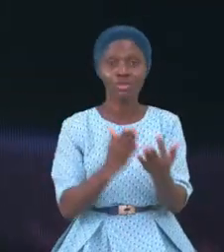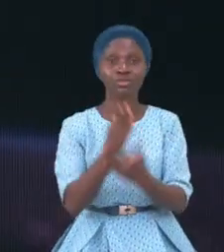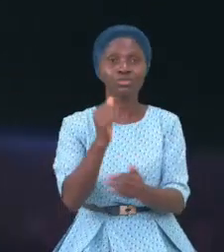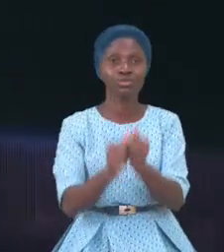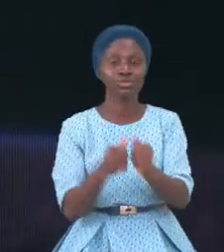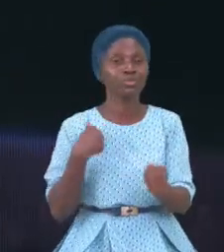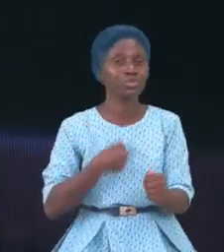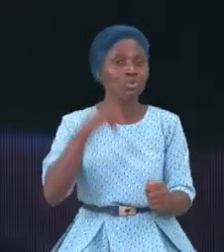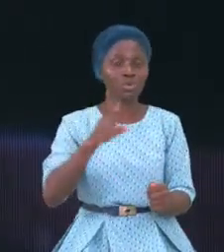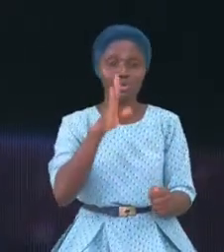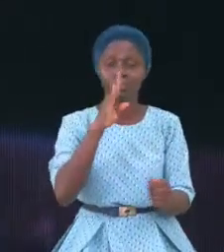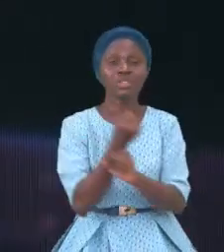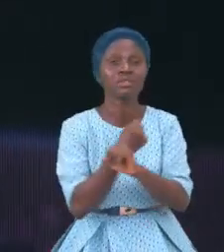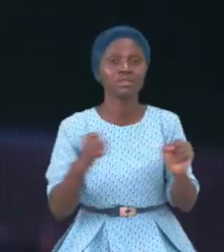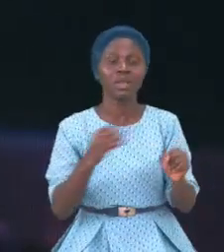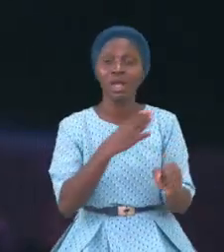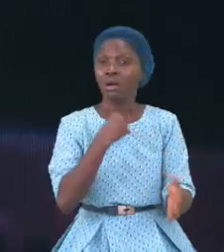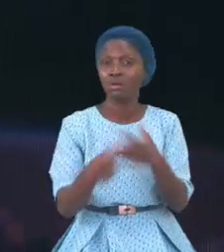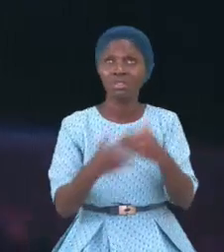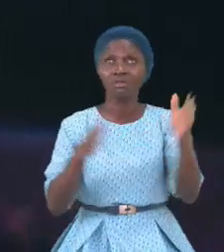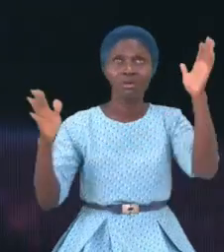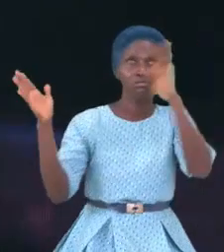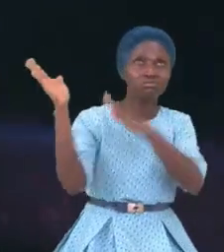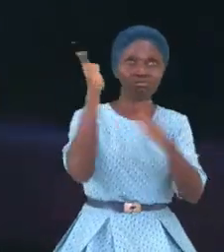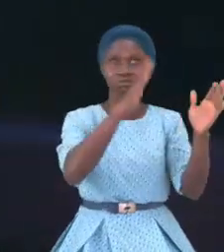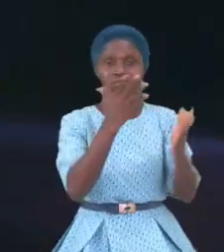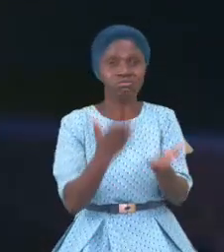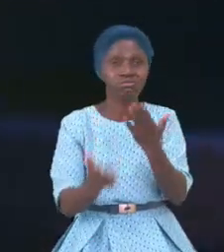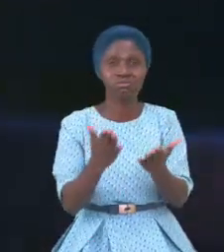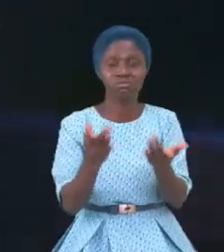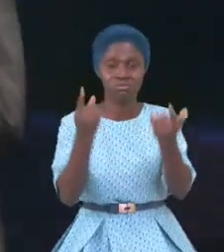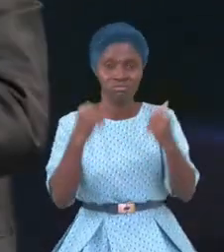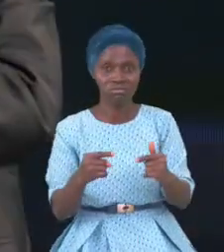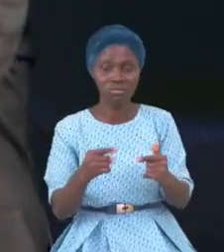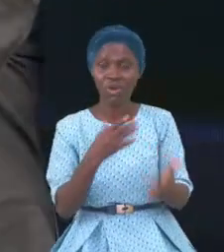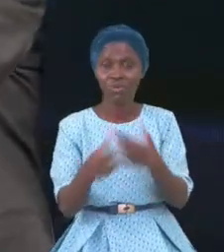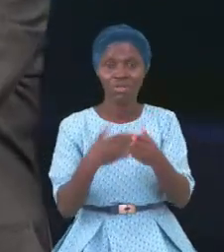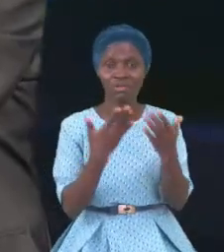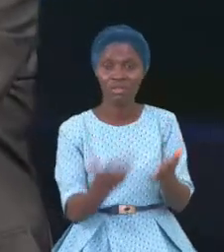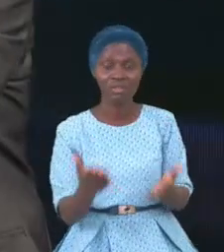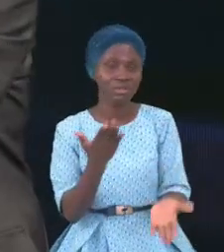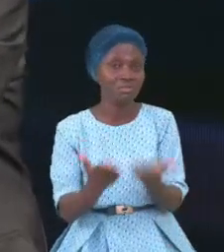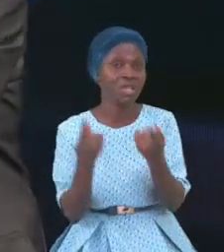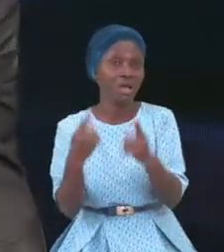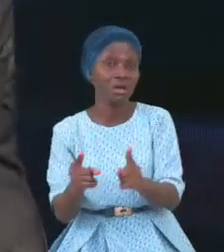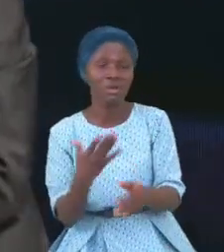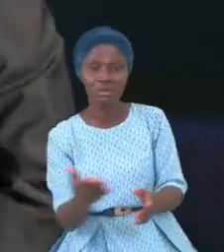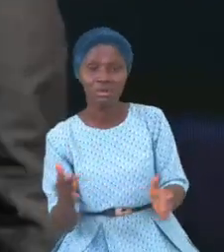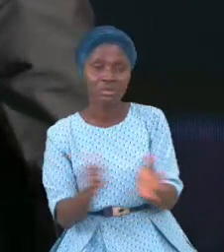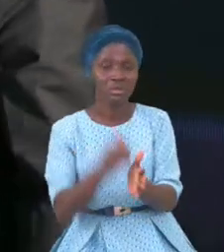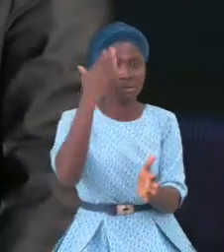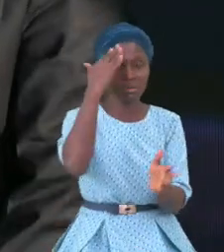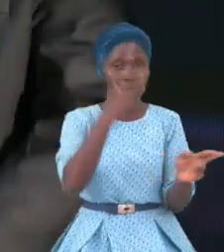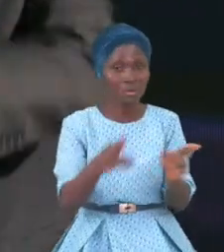whatever wind may blow, whatever thing may happen, things familiar, things unfamiliar, he has